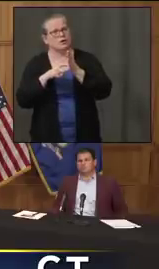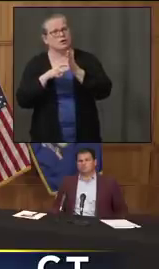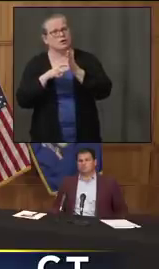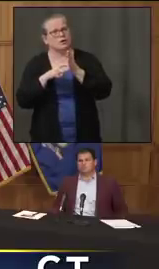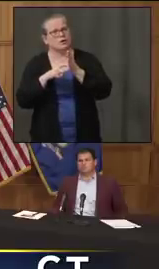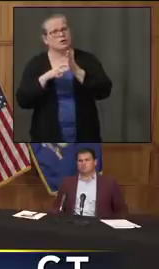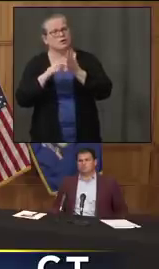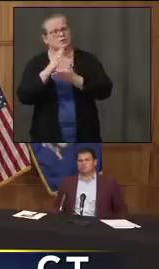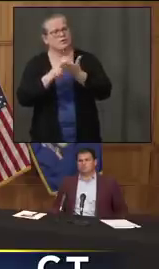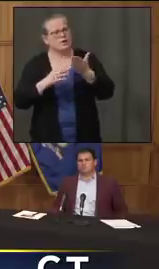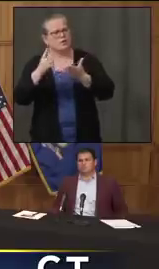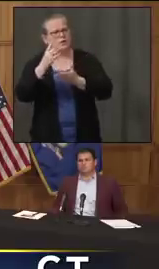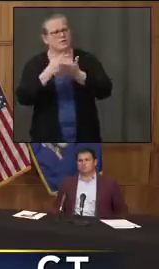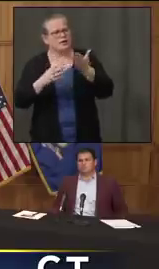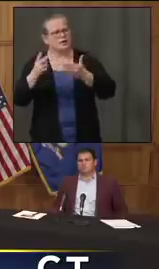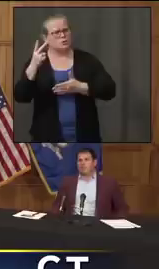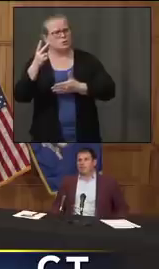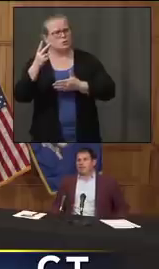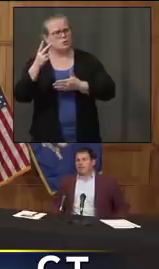so much.